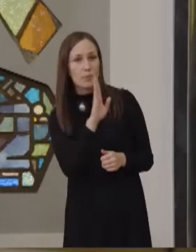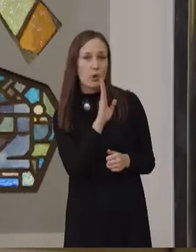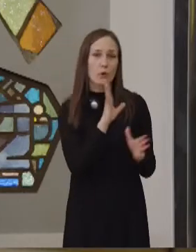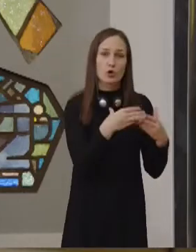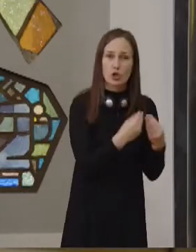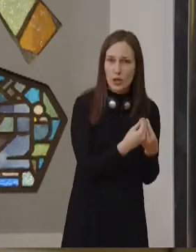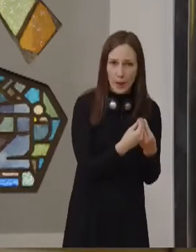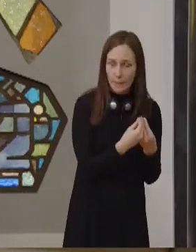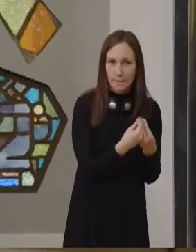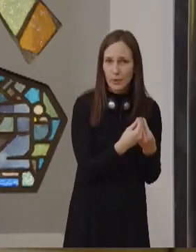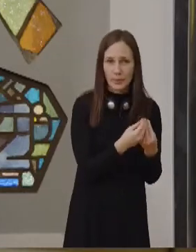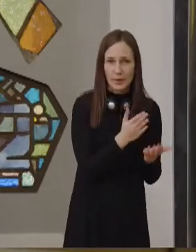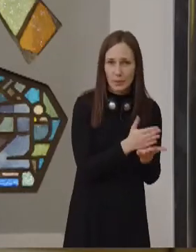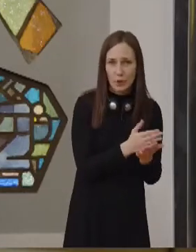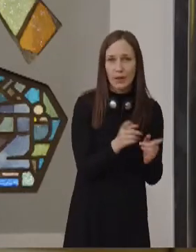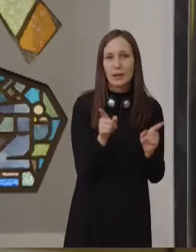same-sex family.